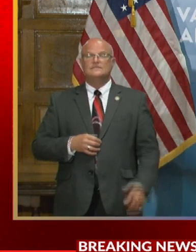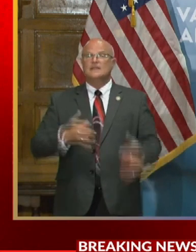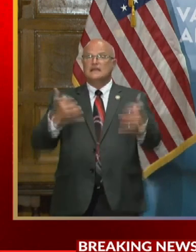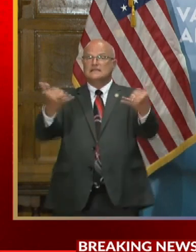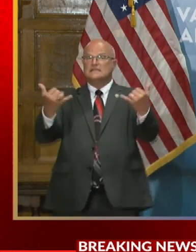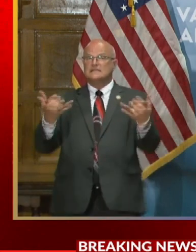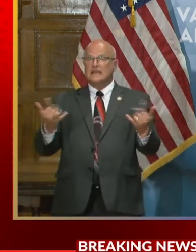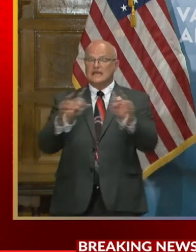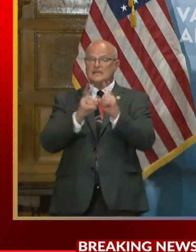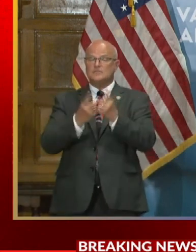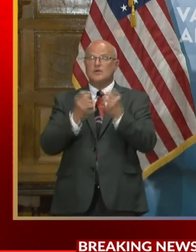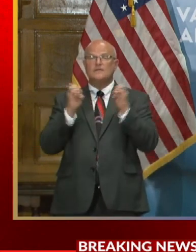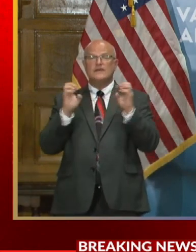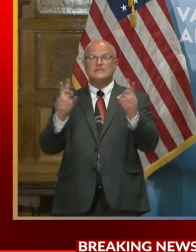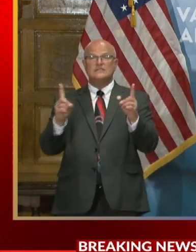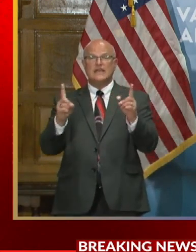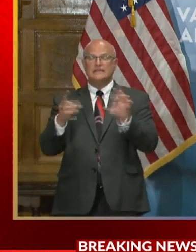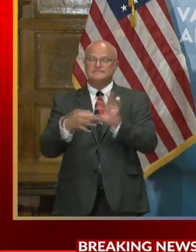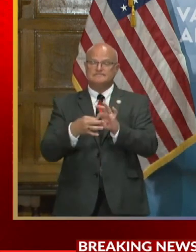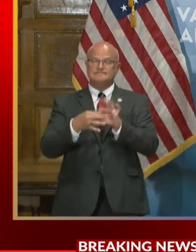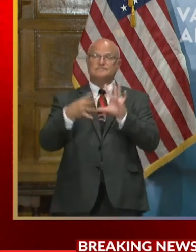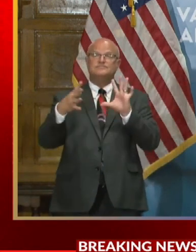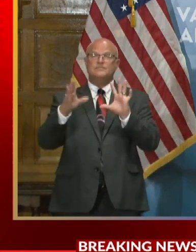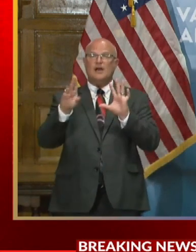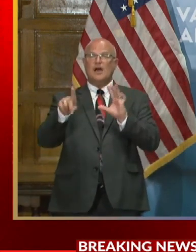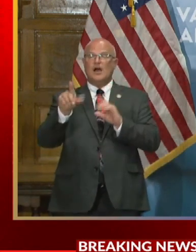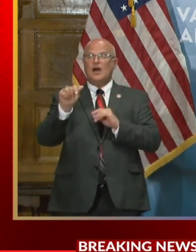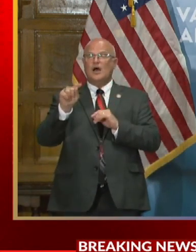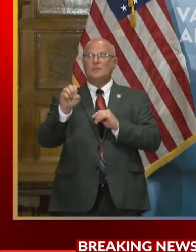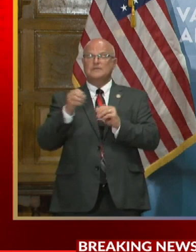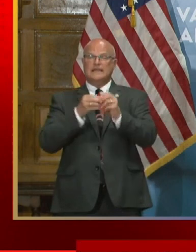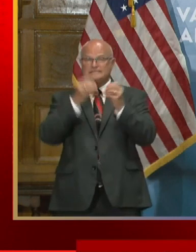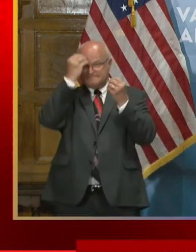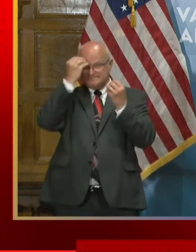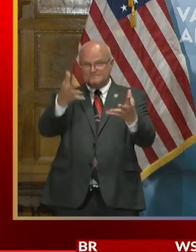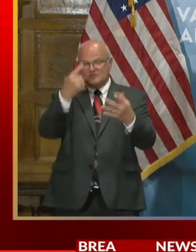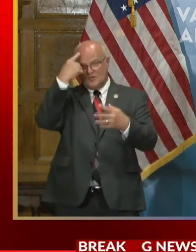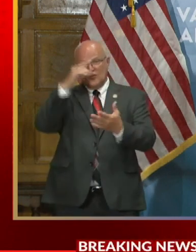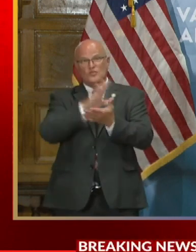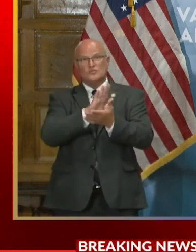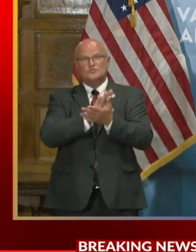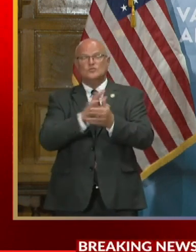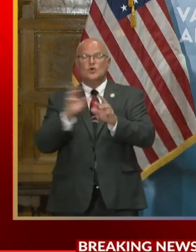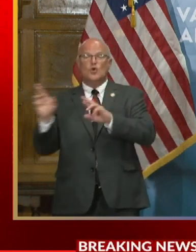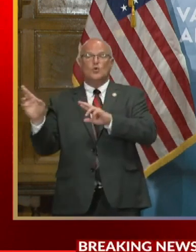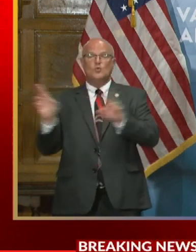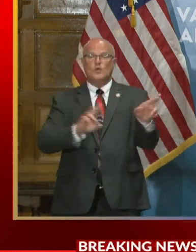Today, the Department of Education released updated guidance for schools through the Ready for Learning guidance